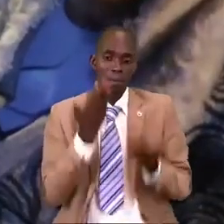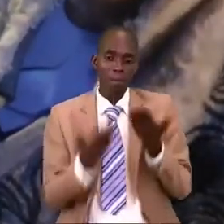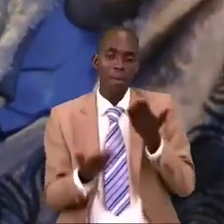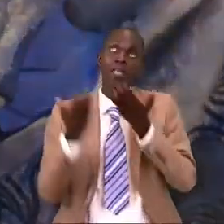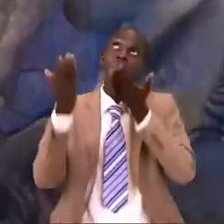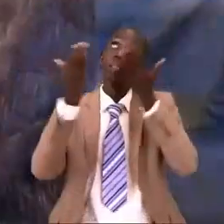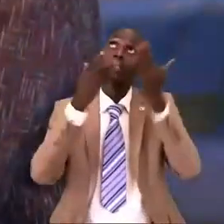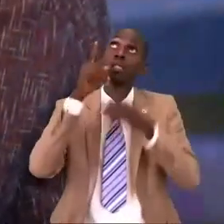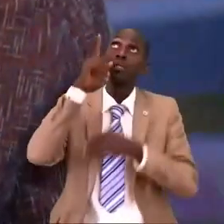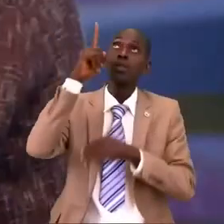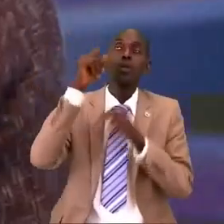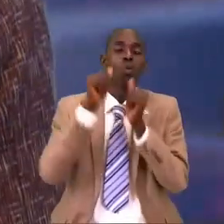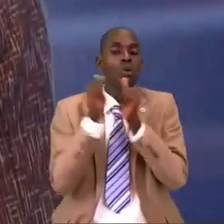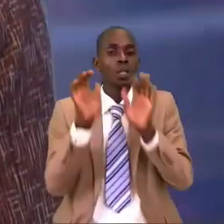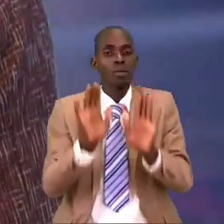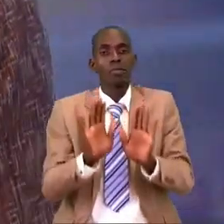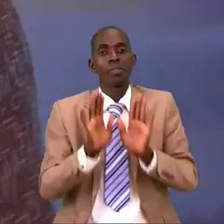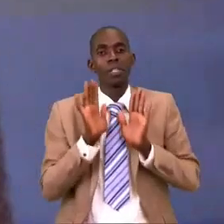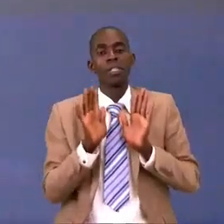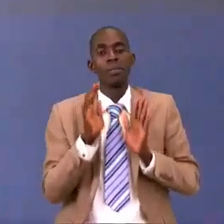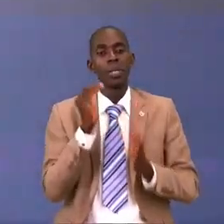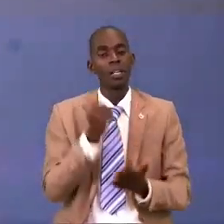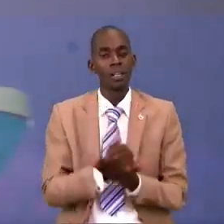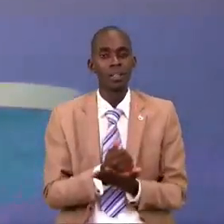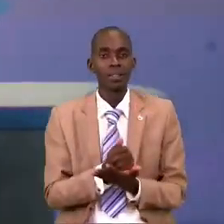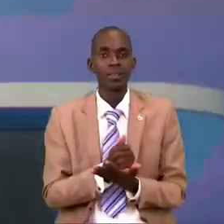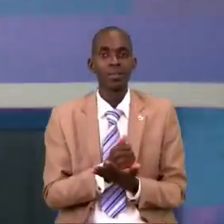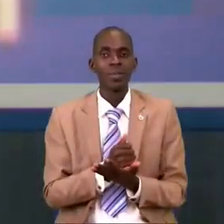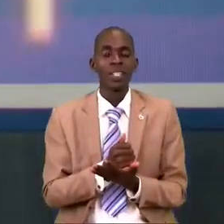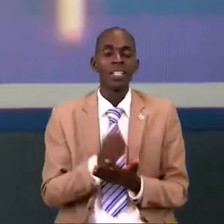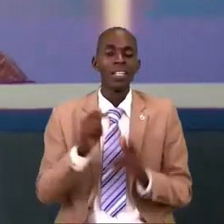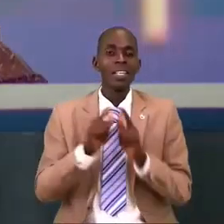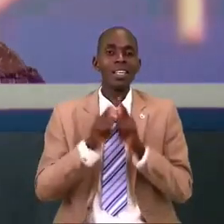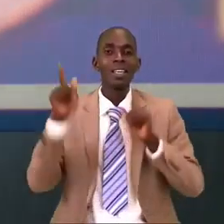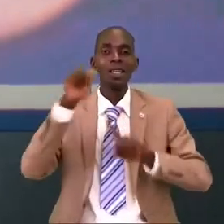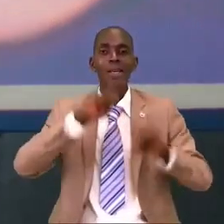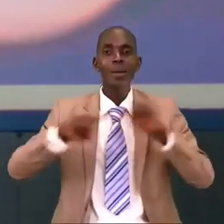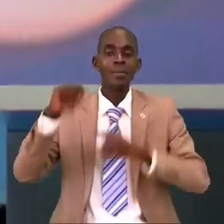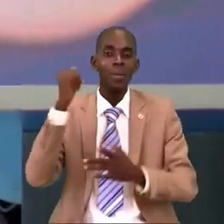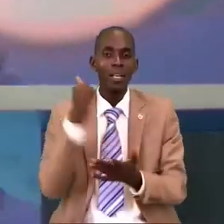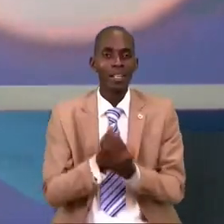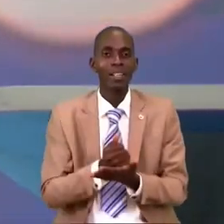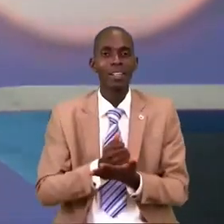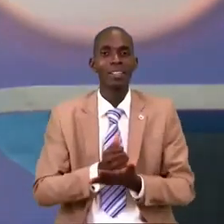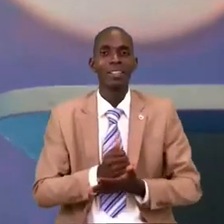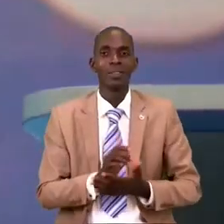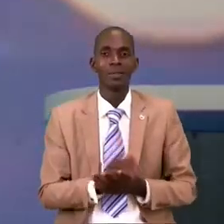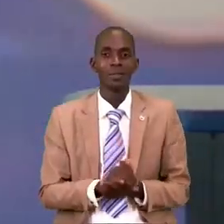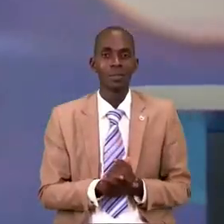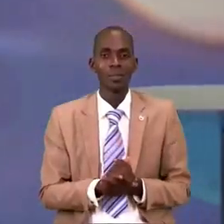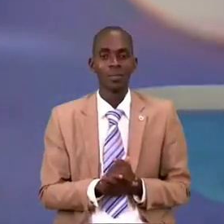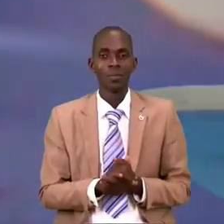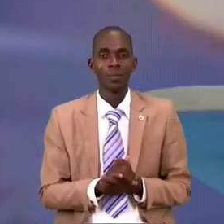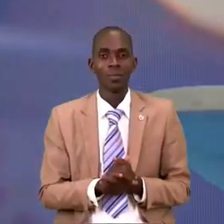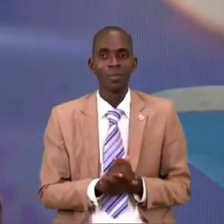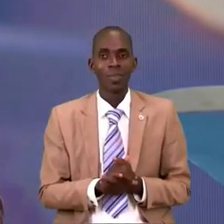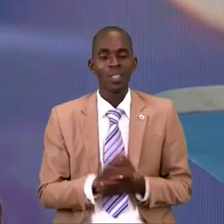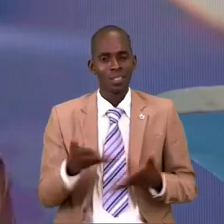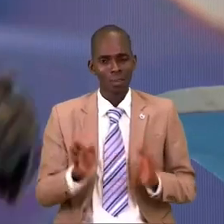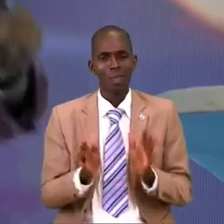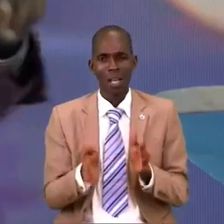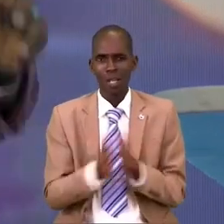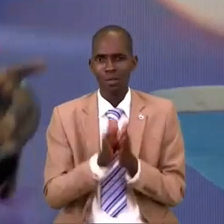You, let me ask you a question. If you were not afraid that somebody will say